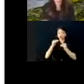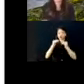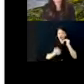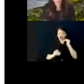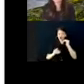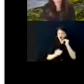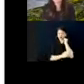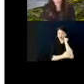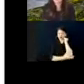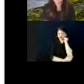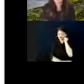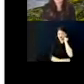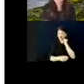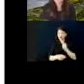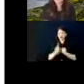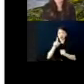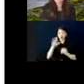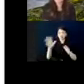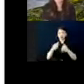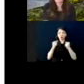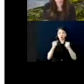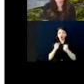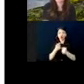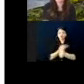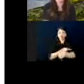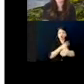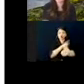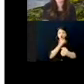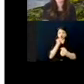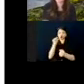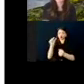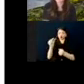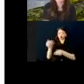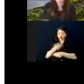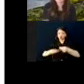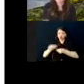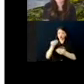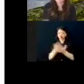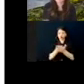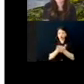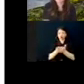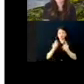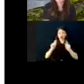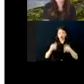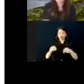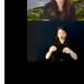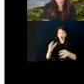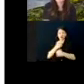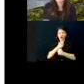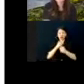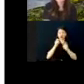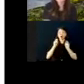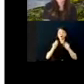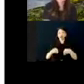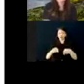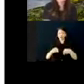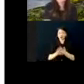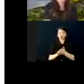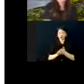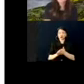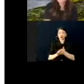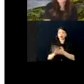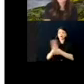the potential for e-commerce to benefit on medium and small and micro enterprises in Indonesia. Indeed, the